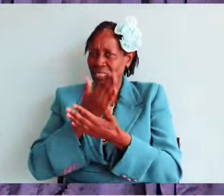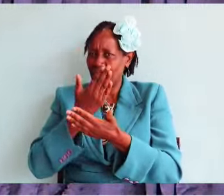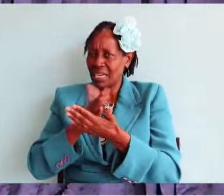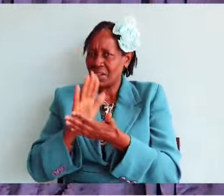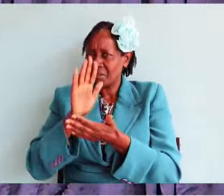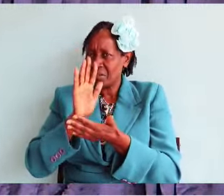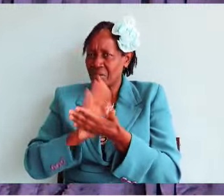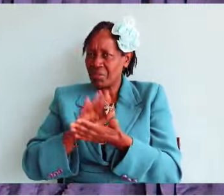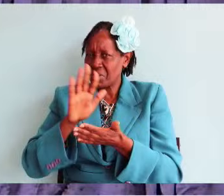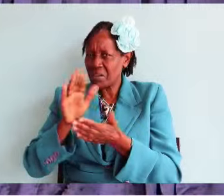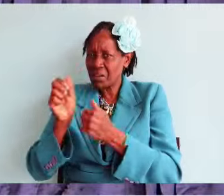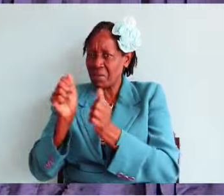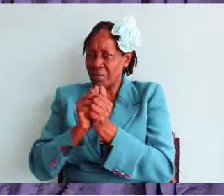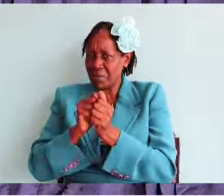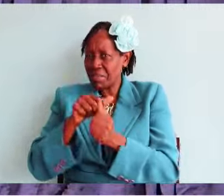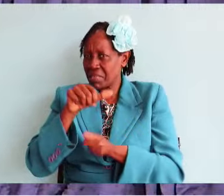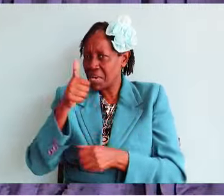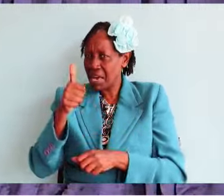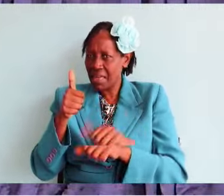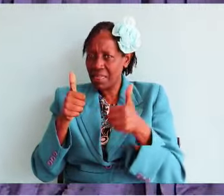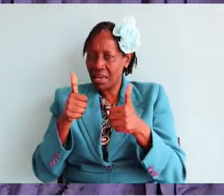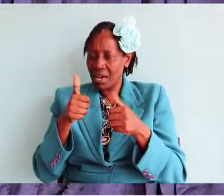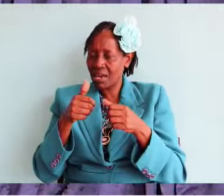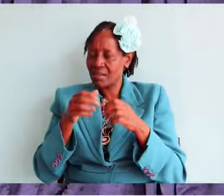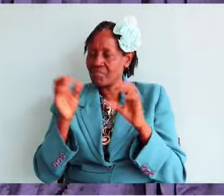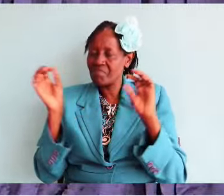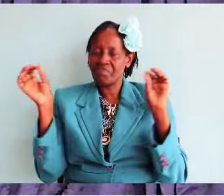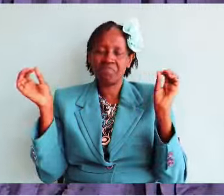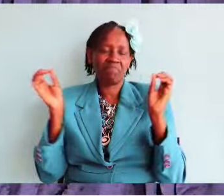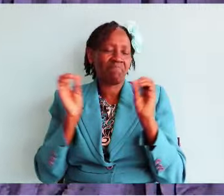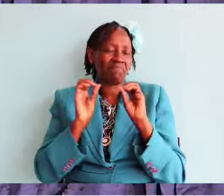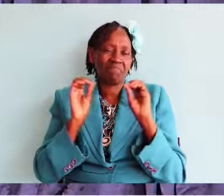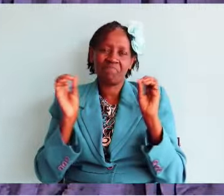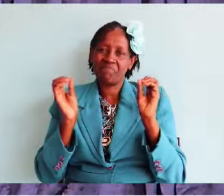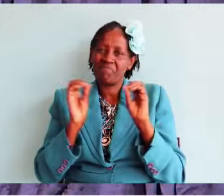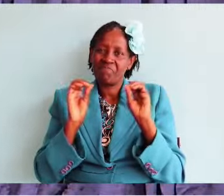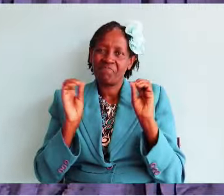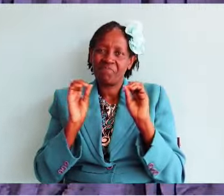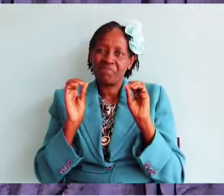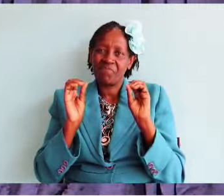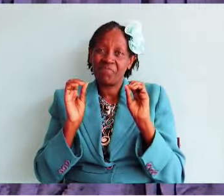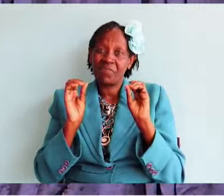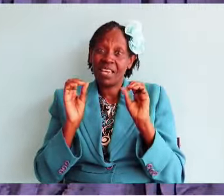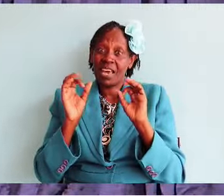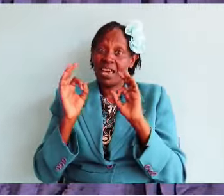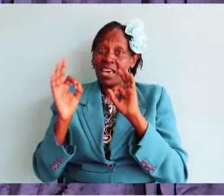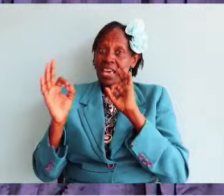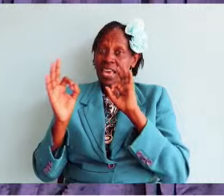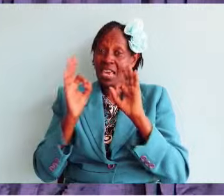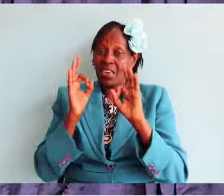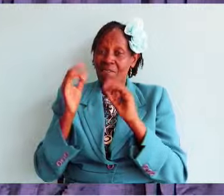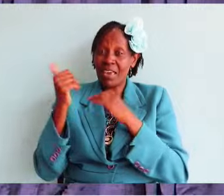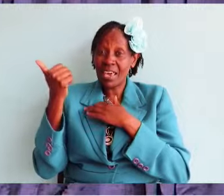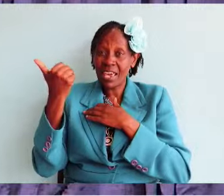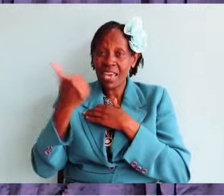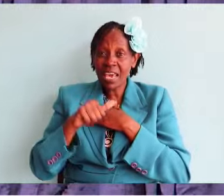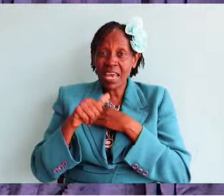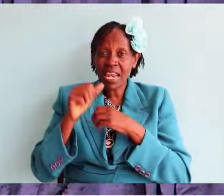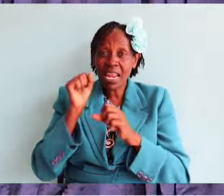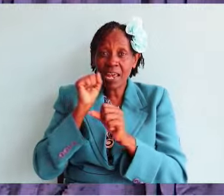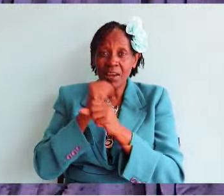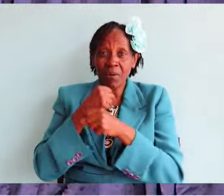anybody. If there is something that he will do and glory will come to man, he will not do